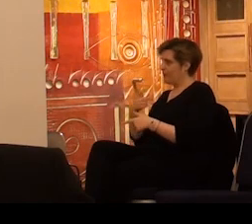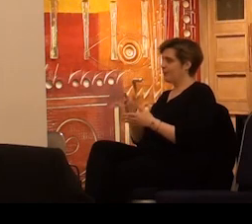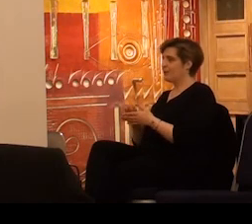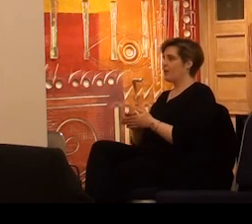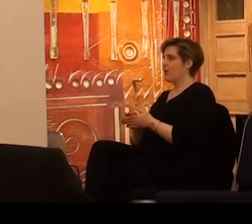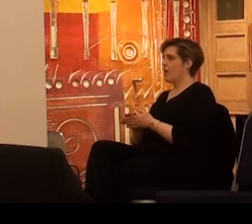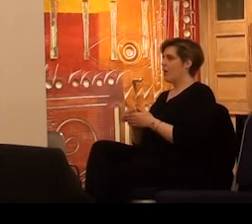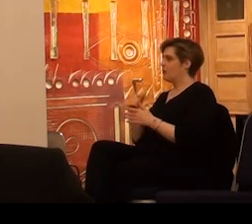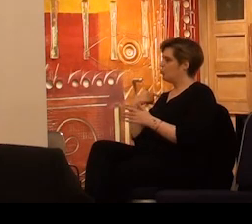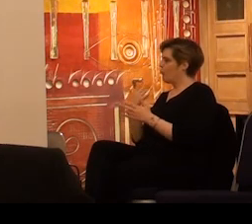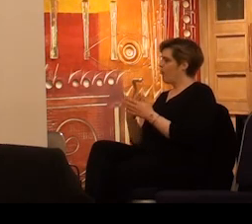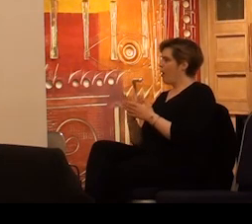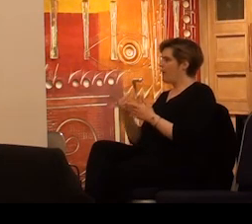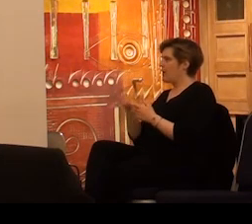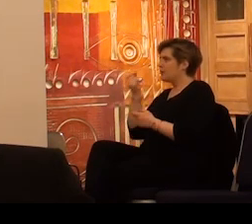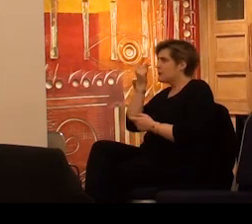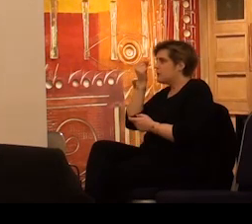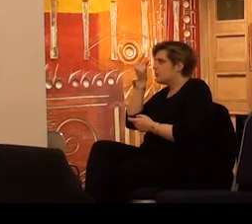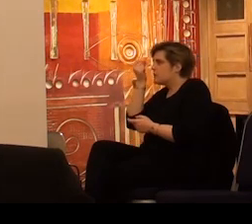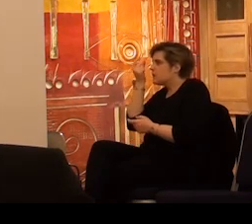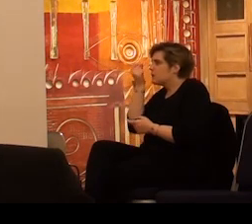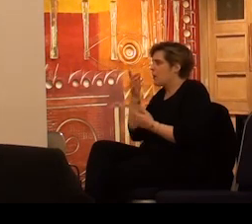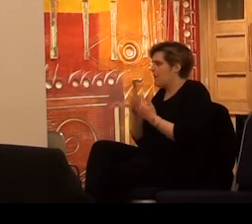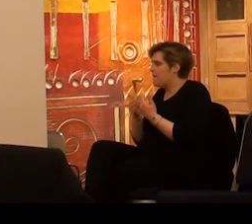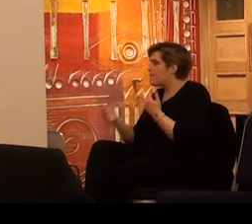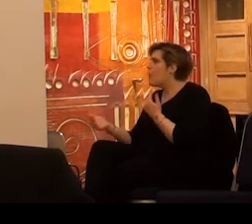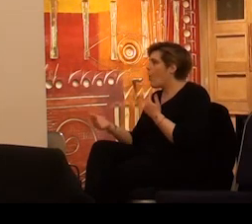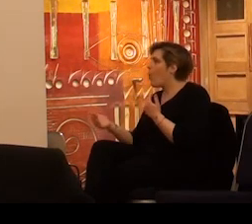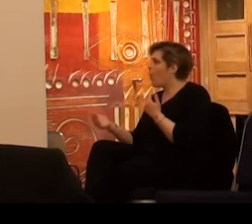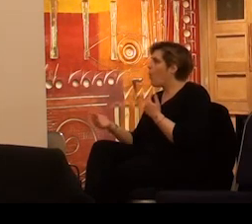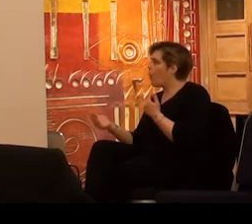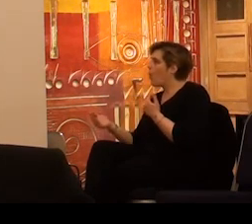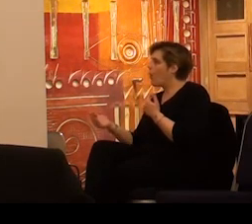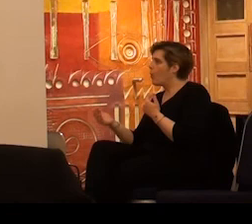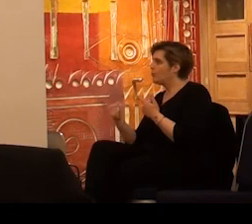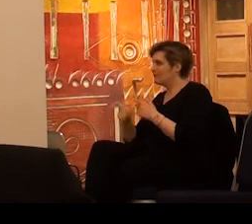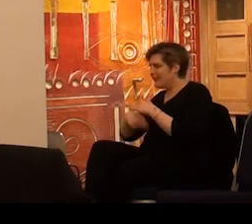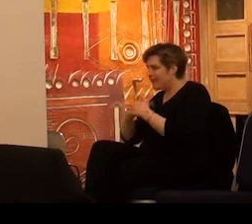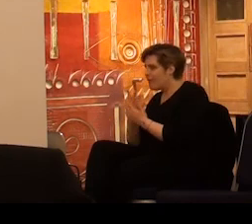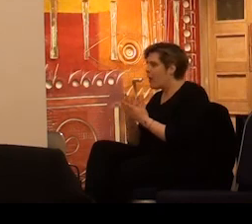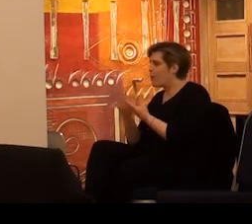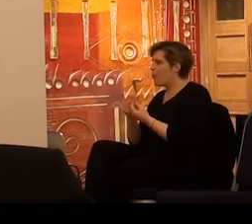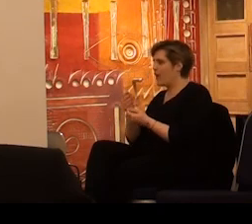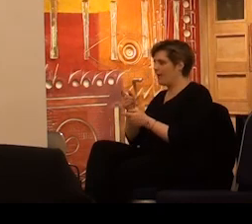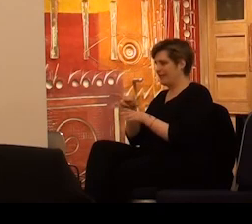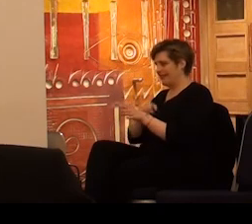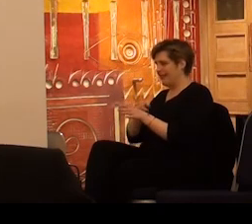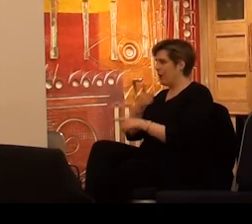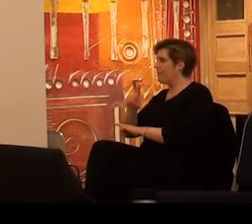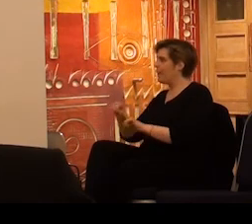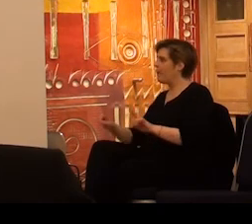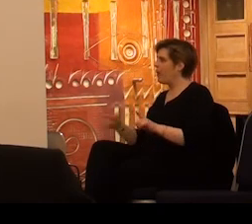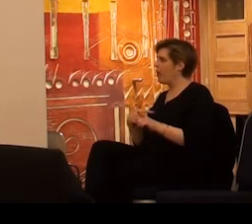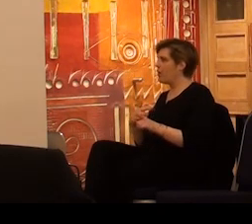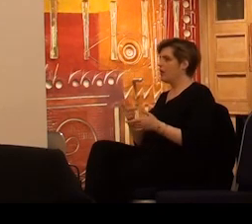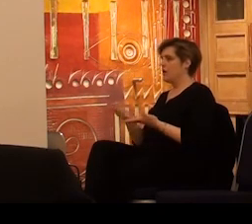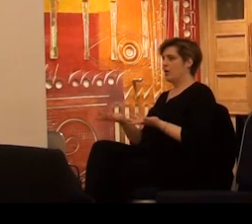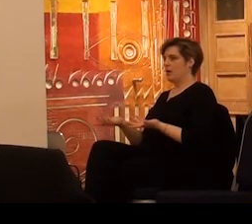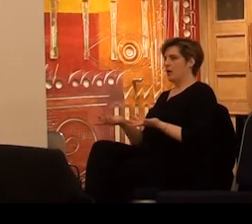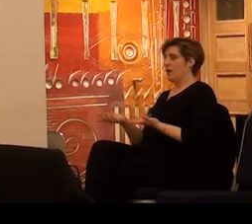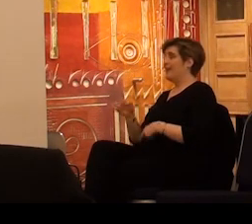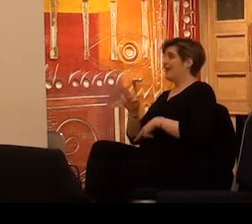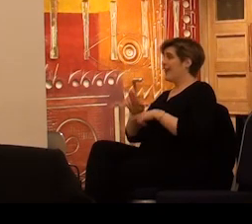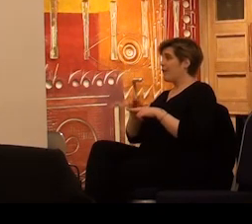gains in understanding as we've developed and working with the young people. You know, simply being born with autism, you have 8 times